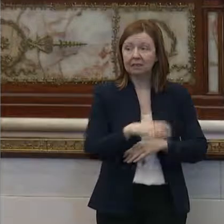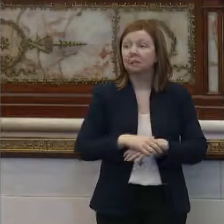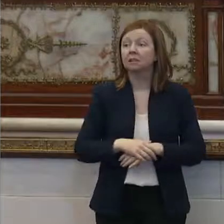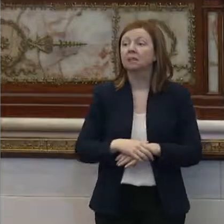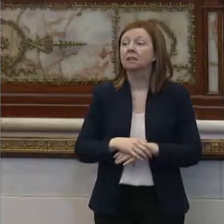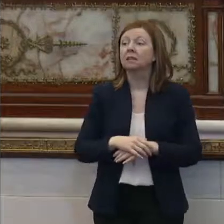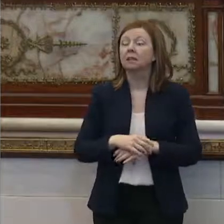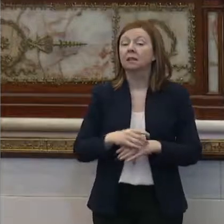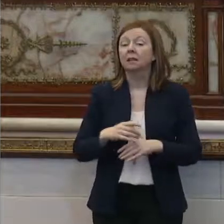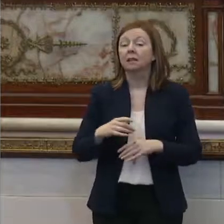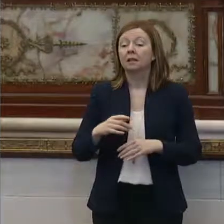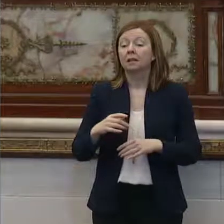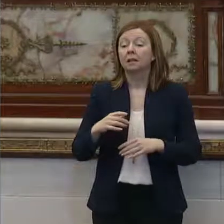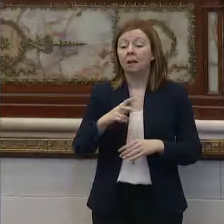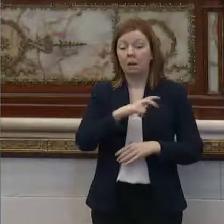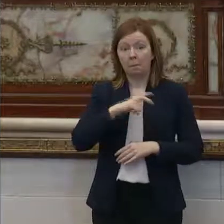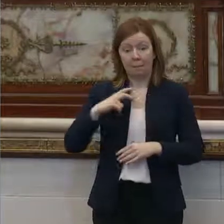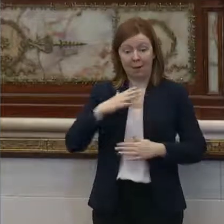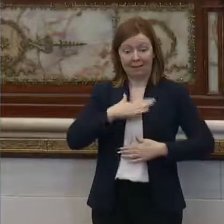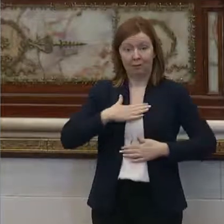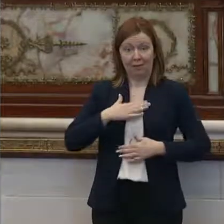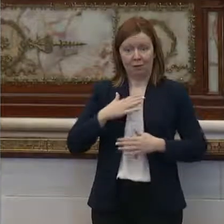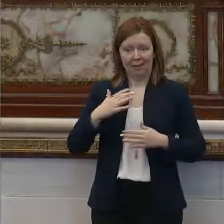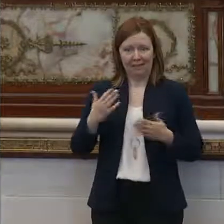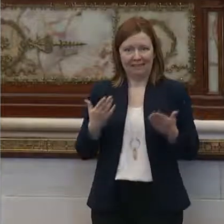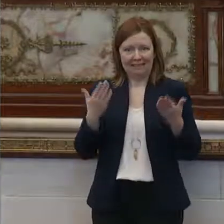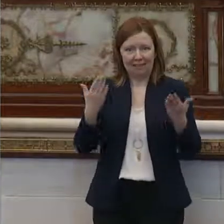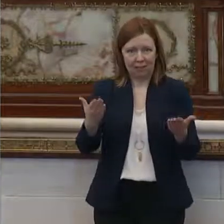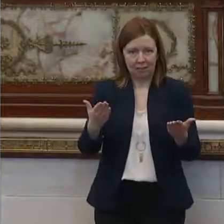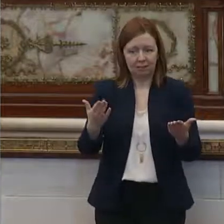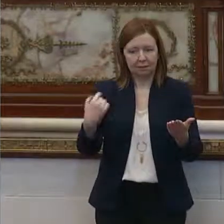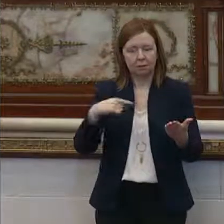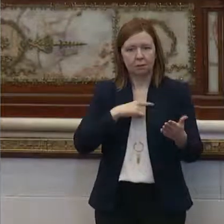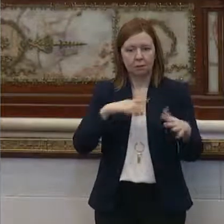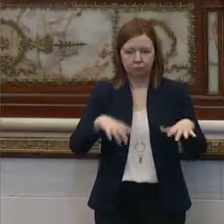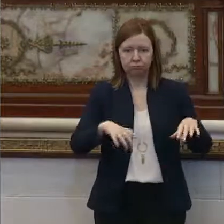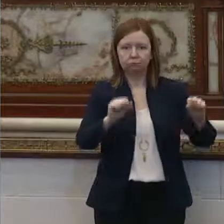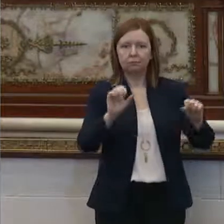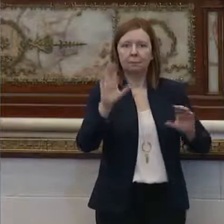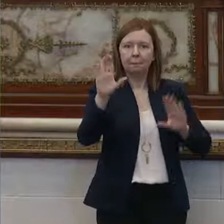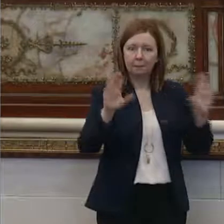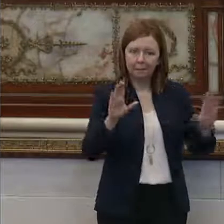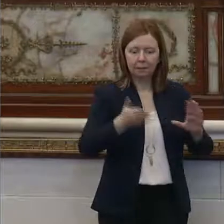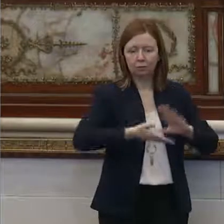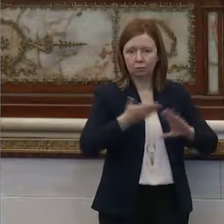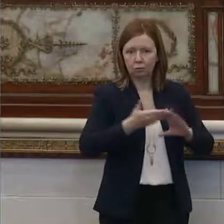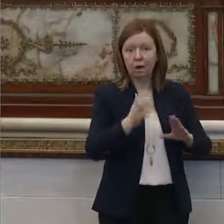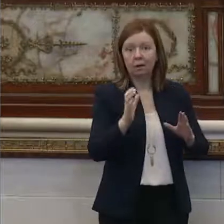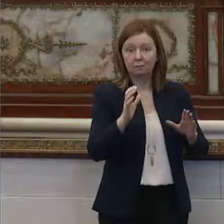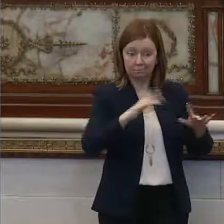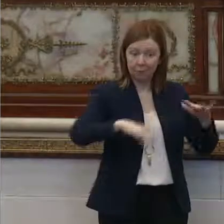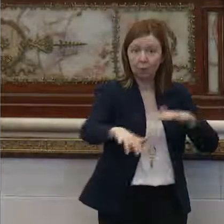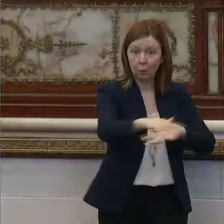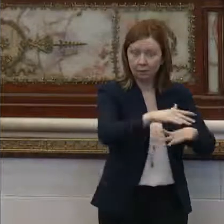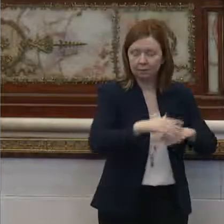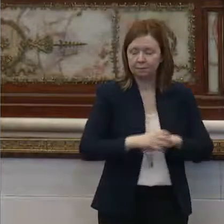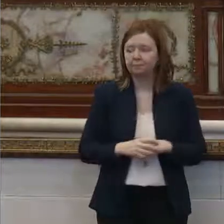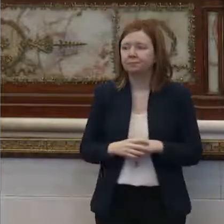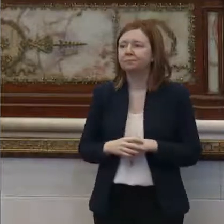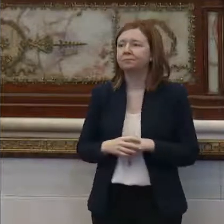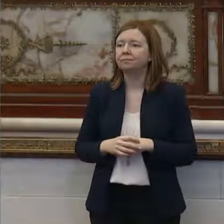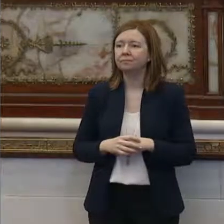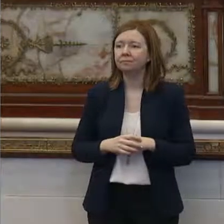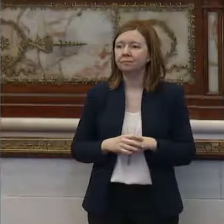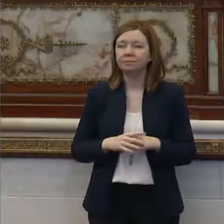the suggestion of Parks and Recreation, First Tee moved forward to bid to run the course. Reluctant at first,